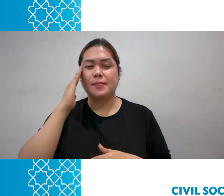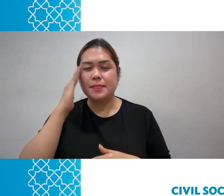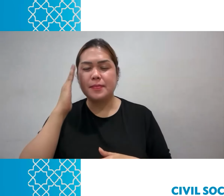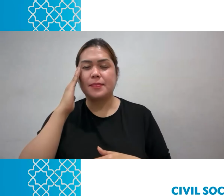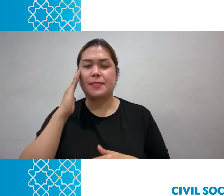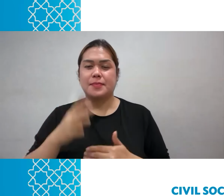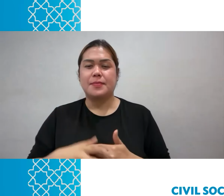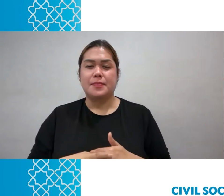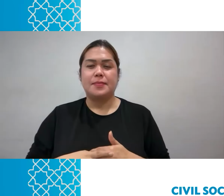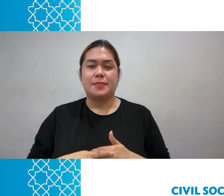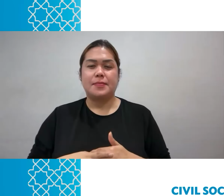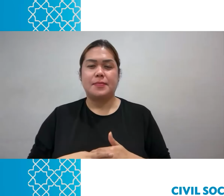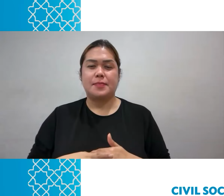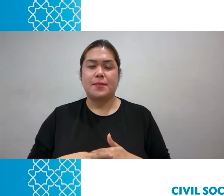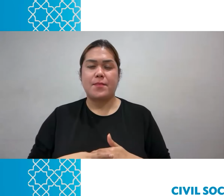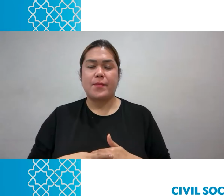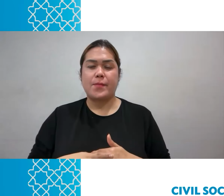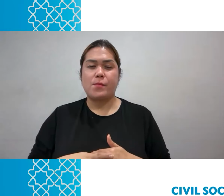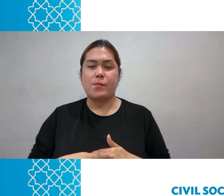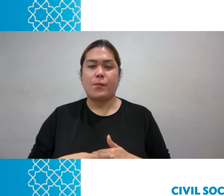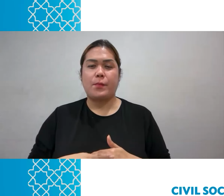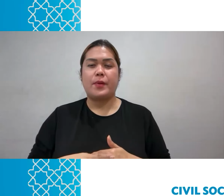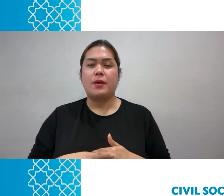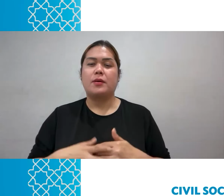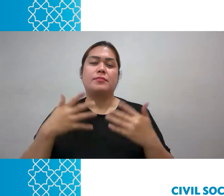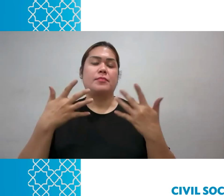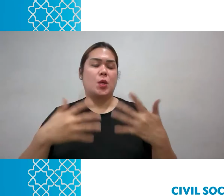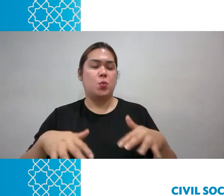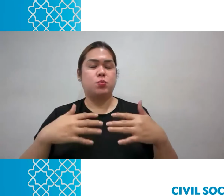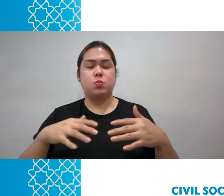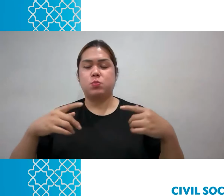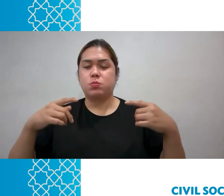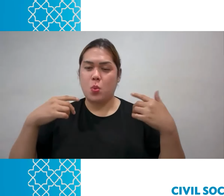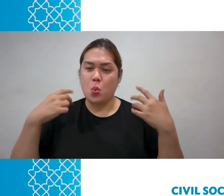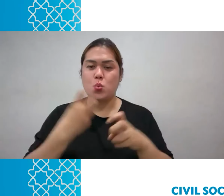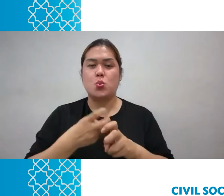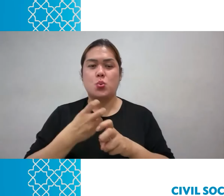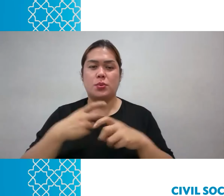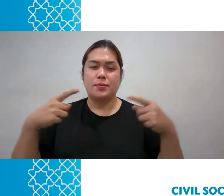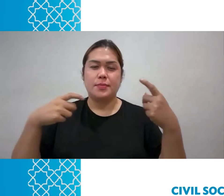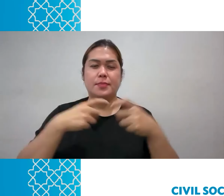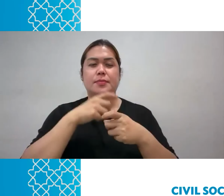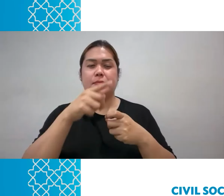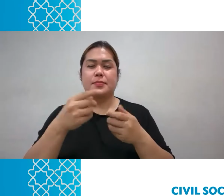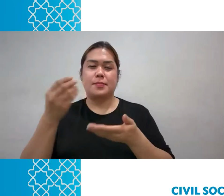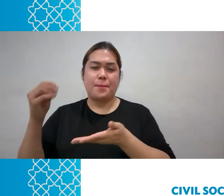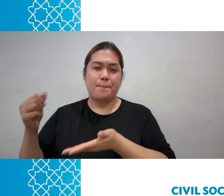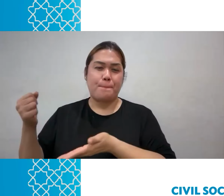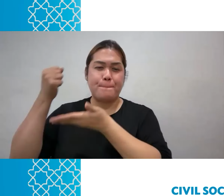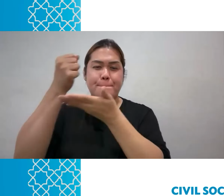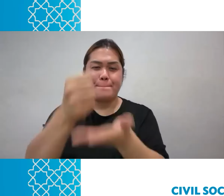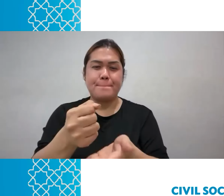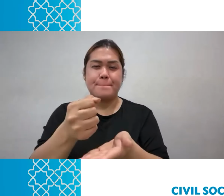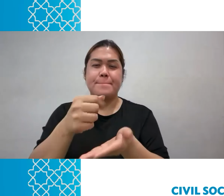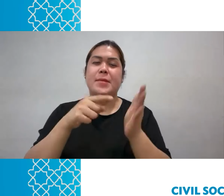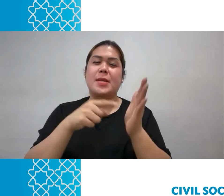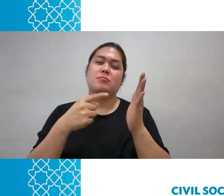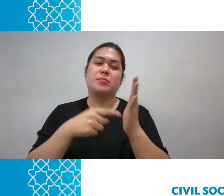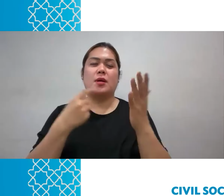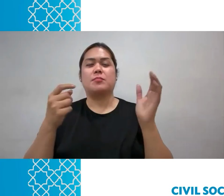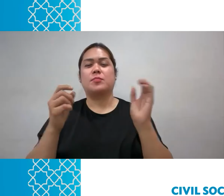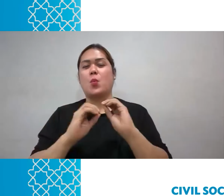very, very complex. But when you invest, you ease sometimes those constraints, okay? So if